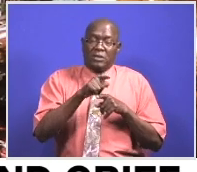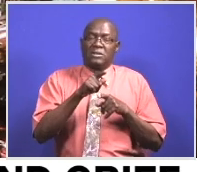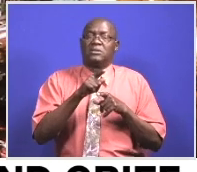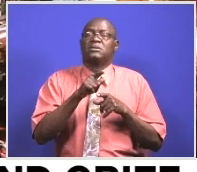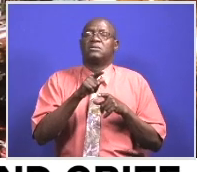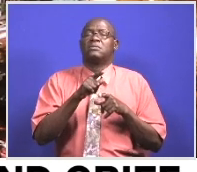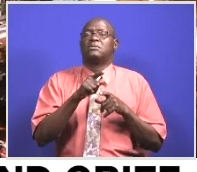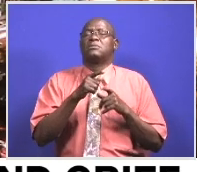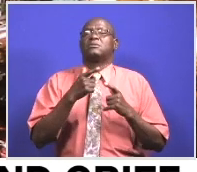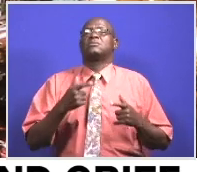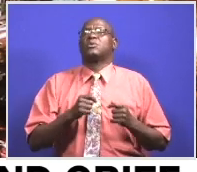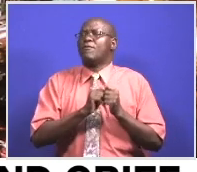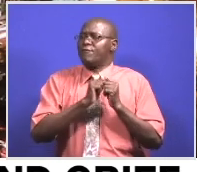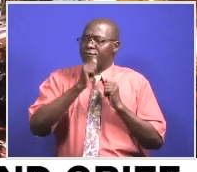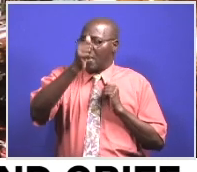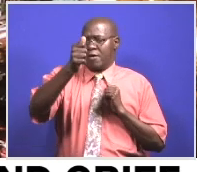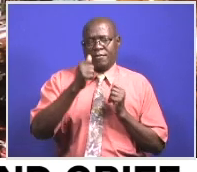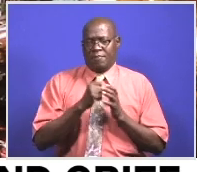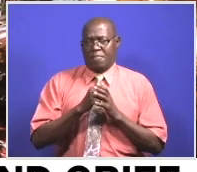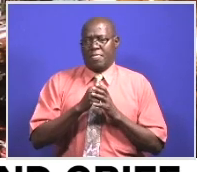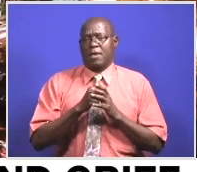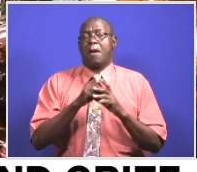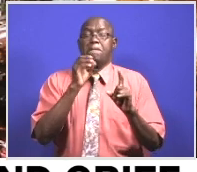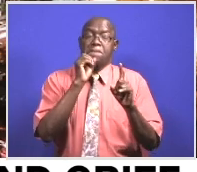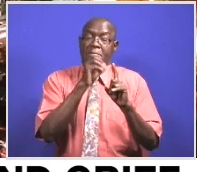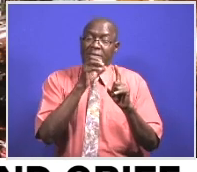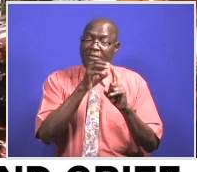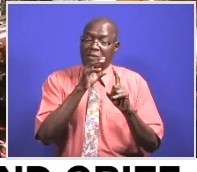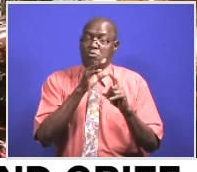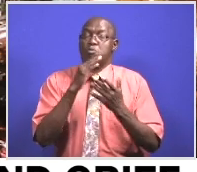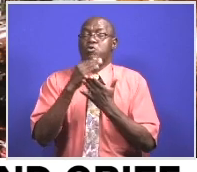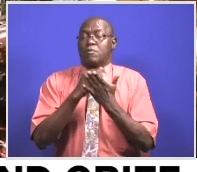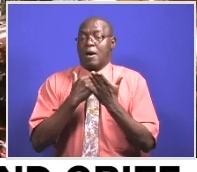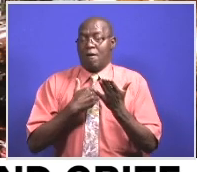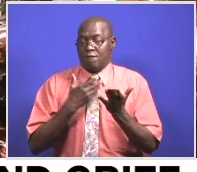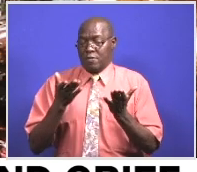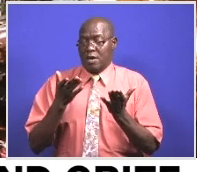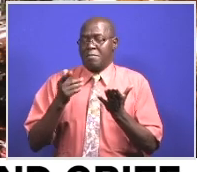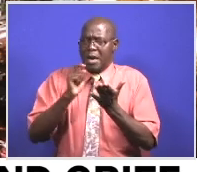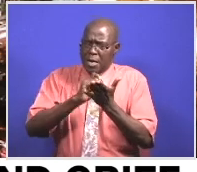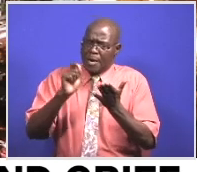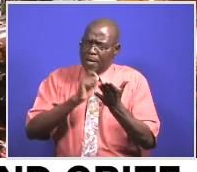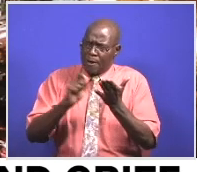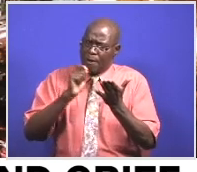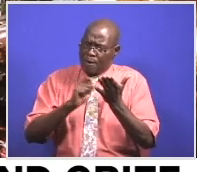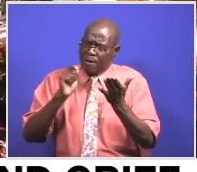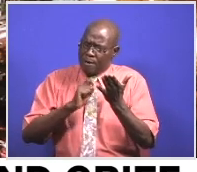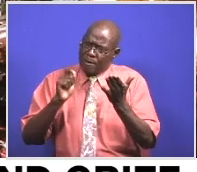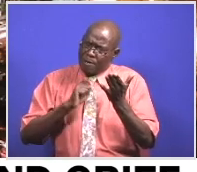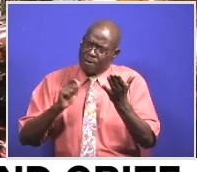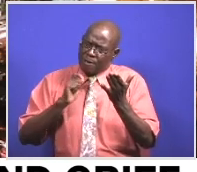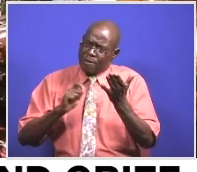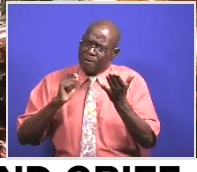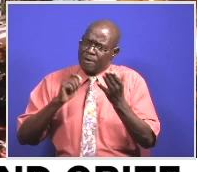I remember the Hope Mentorship program I have, I wrote it in my pain. Wow.